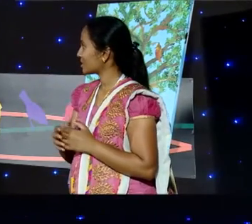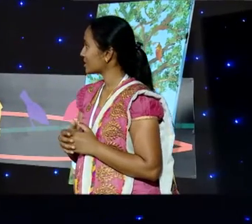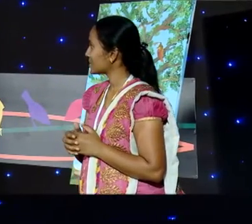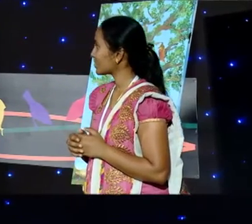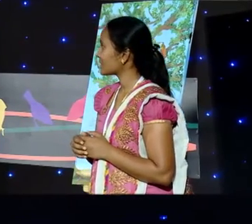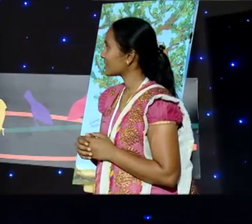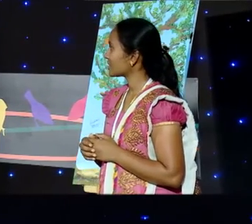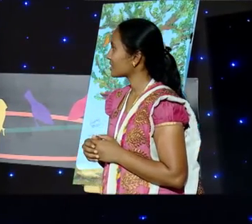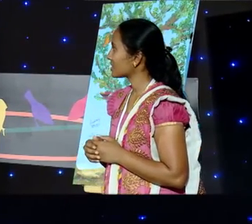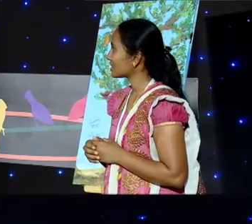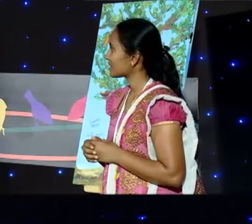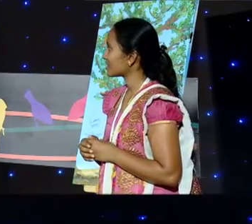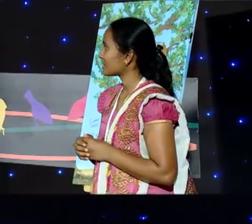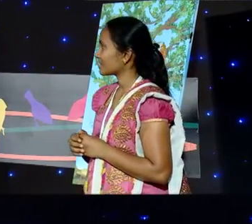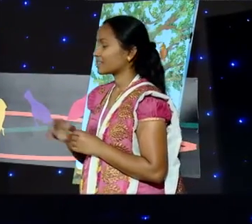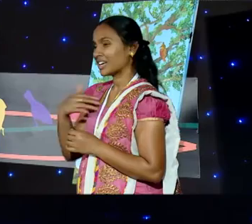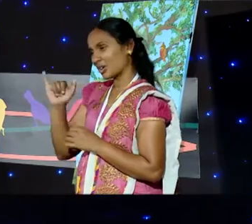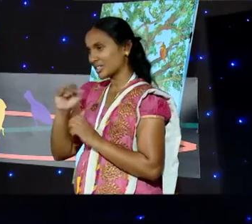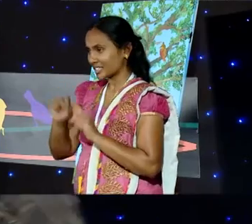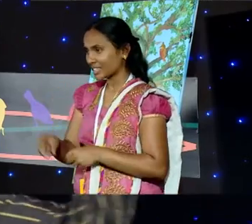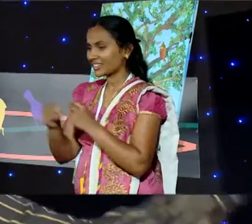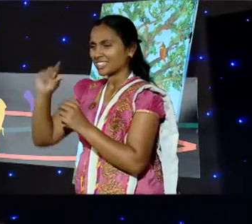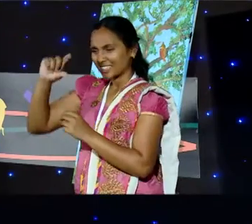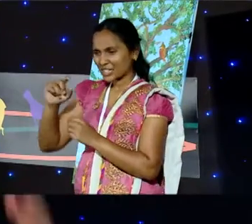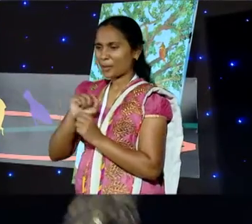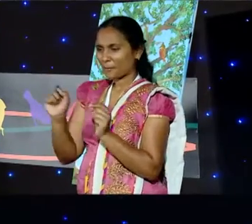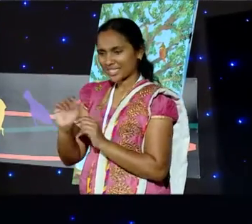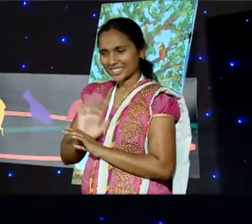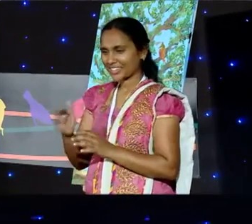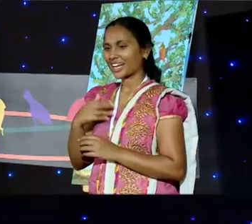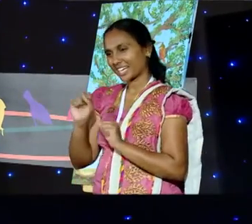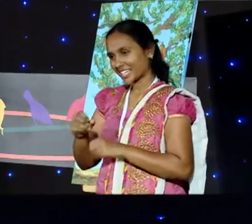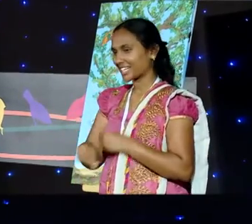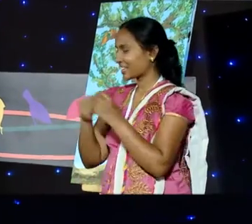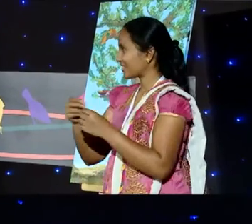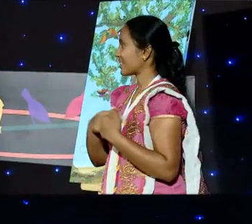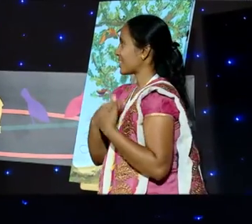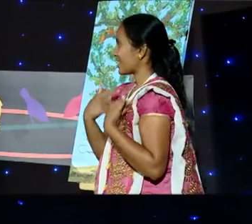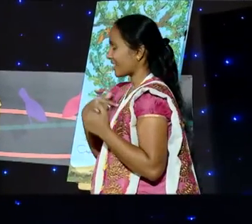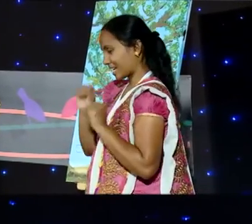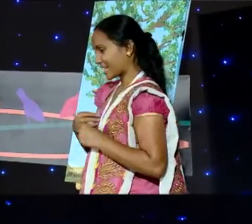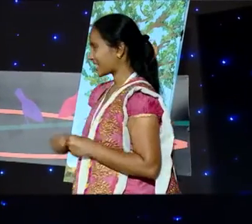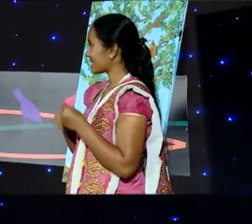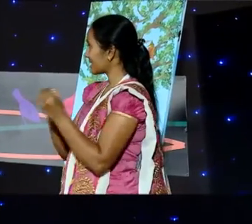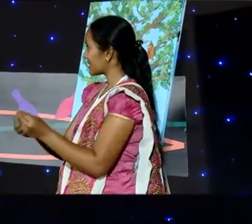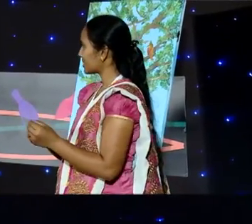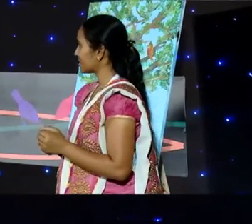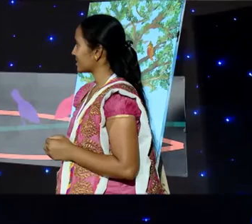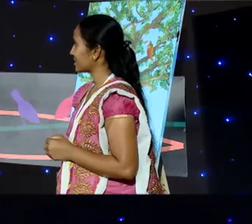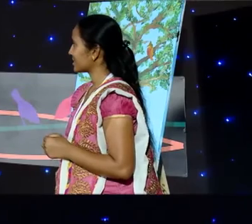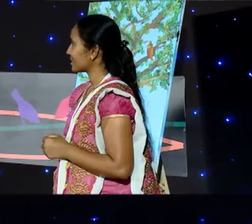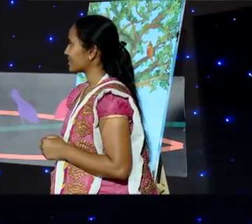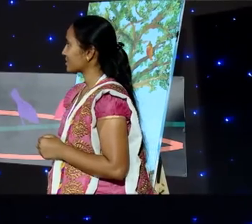can also give if it's not about the size of the pencil, if it's about the size of the heart. I have a big heart, I want to give. She says, but what could